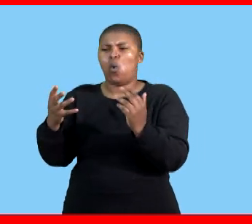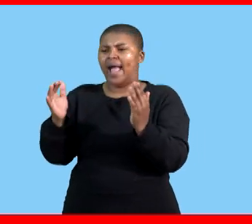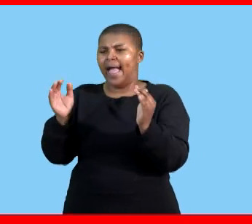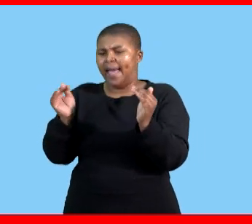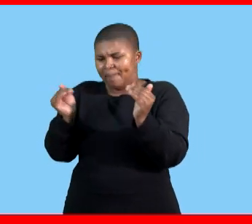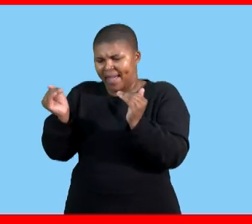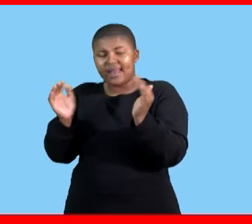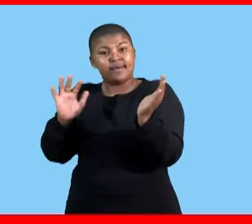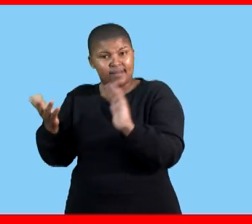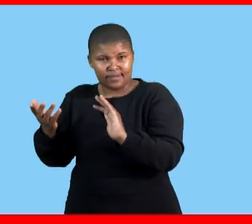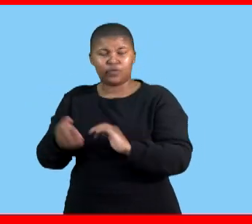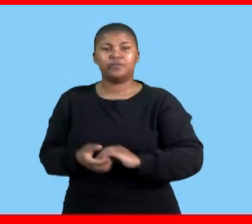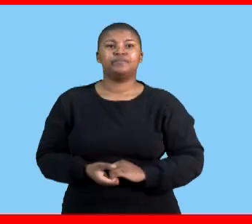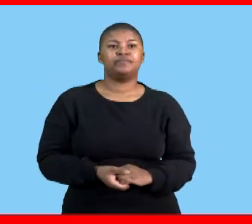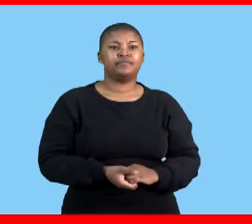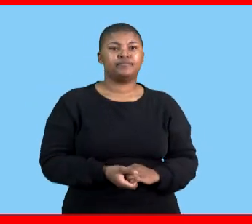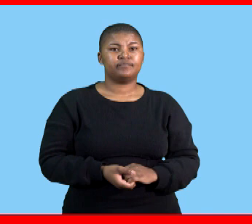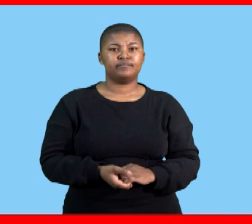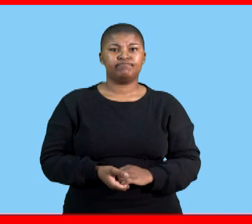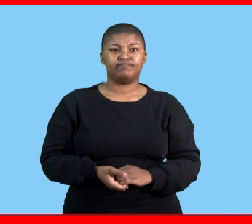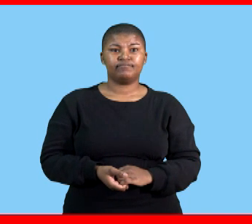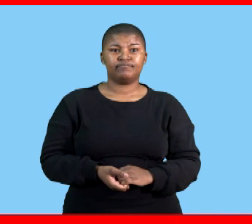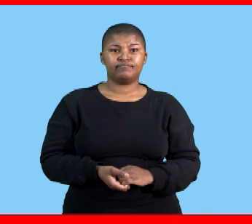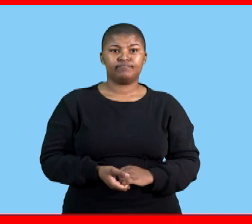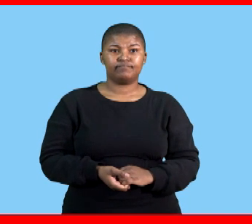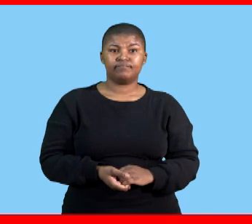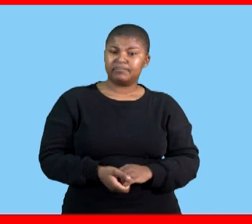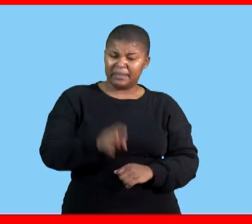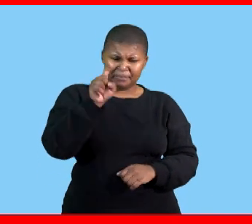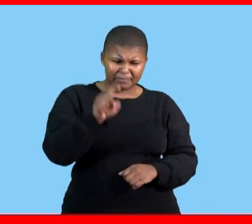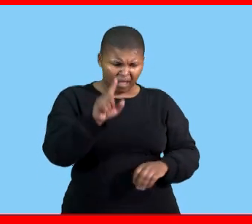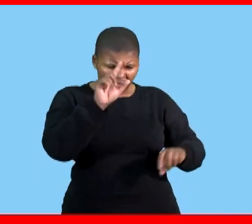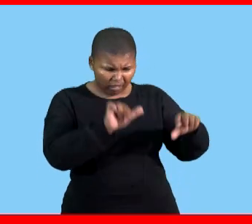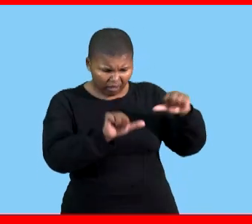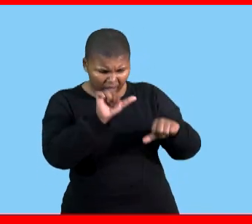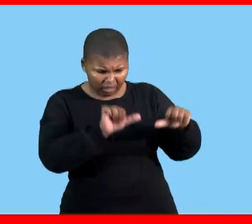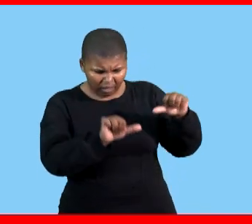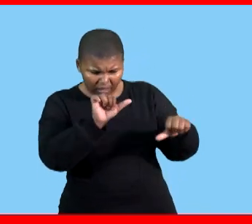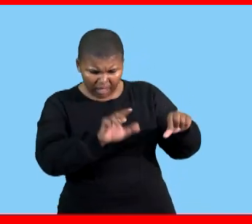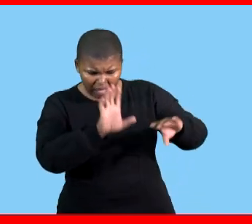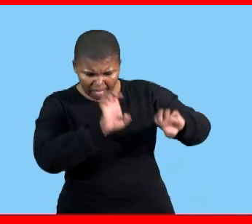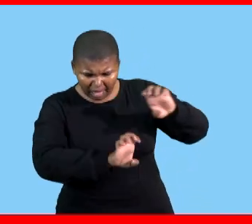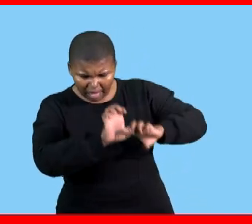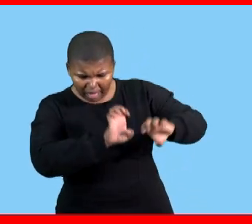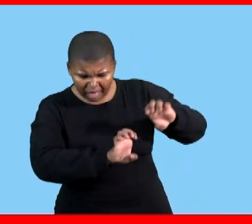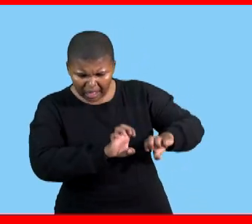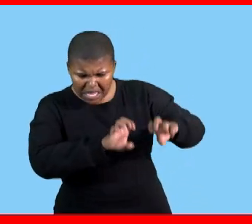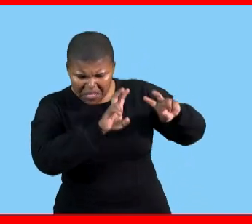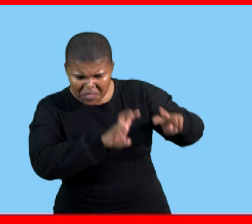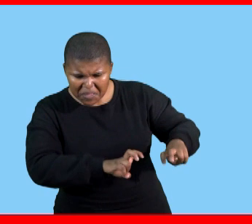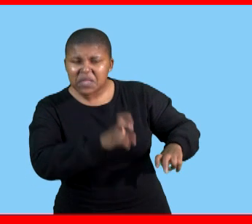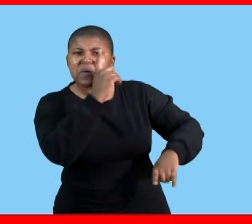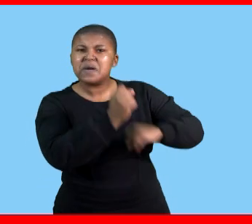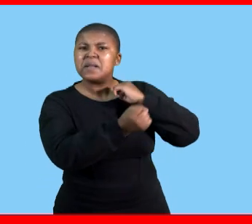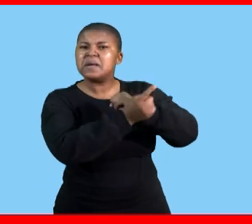It is said that we must assess as well as evaluate the nature of the crisis. So in simple